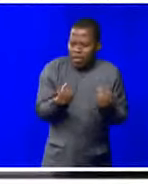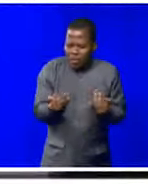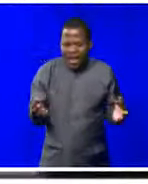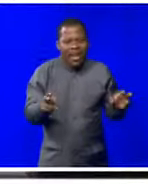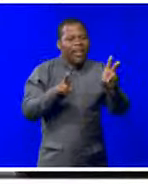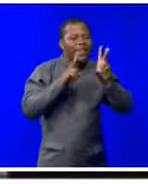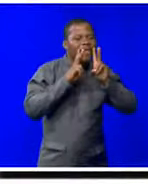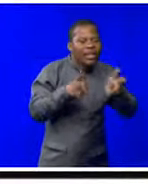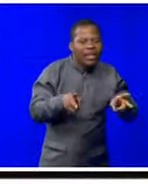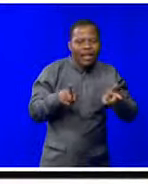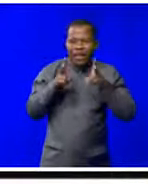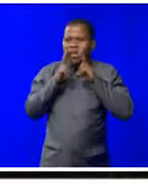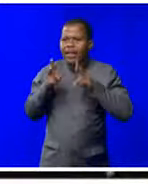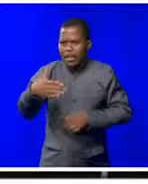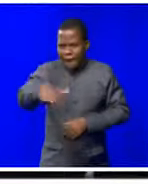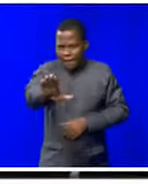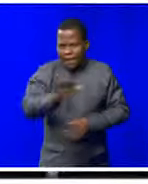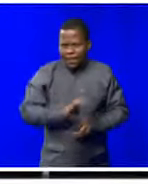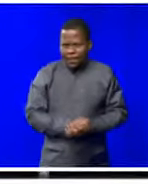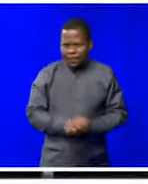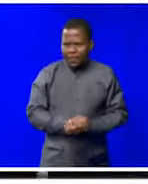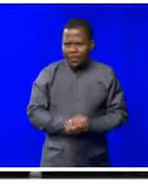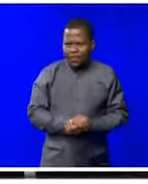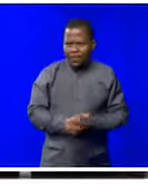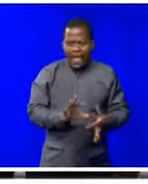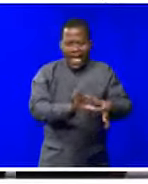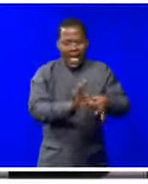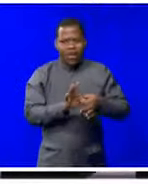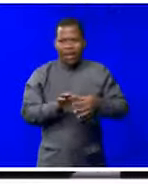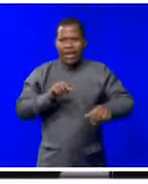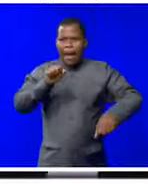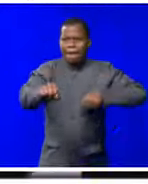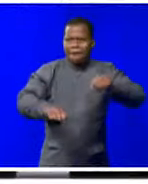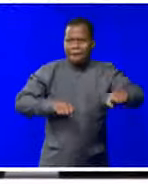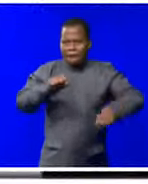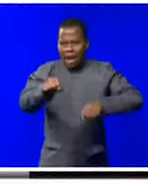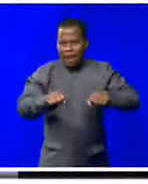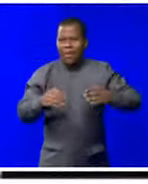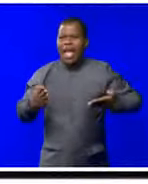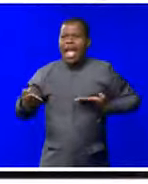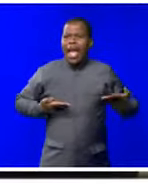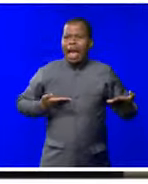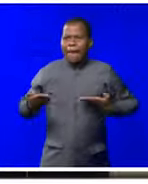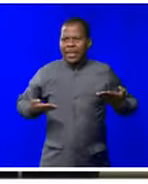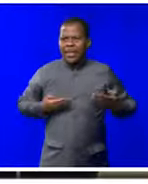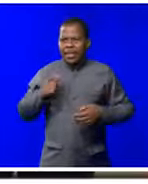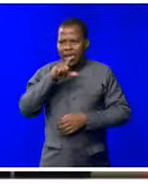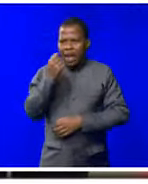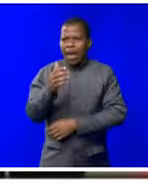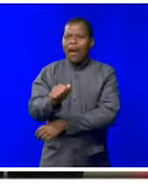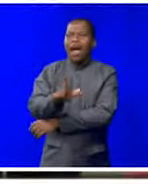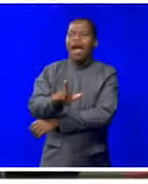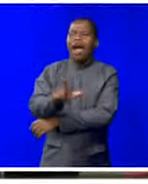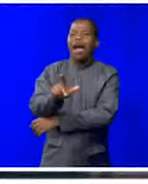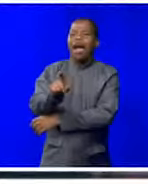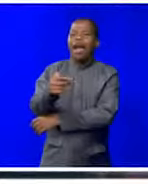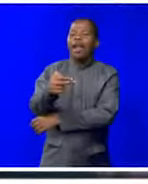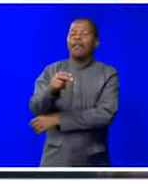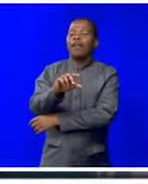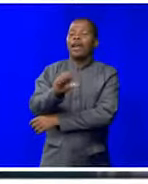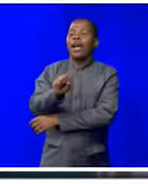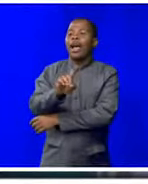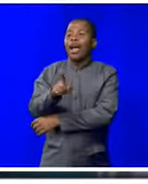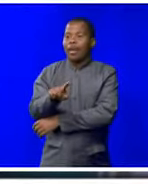We begin our sports roundup in cycling, where the Alpha SCD company has sponsored the third edition of Border to